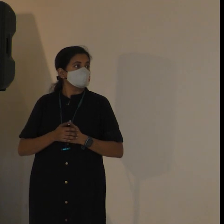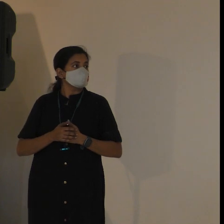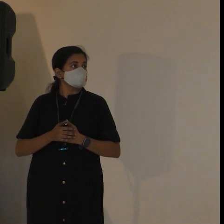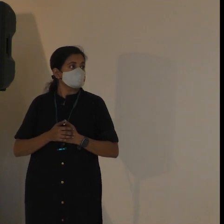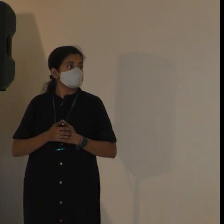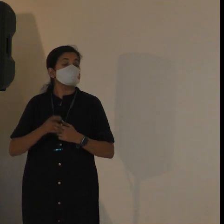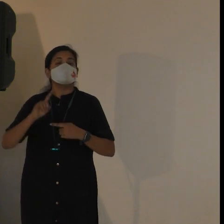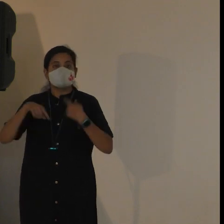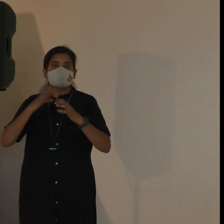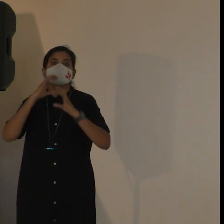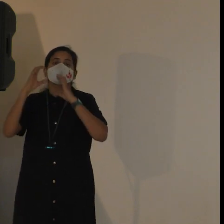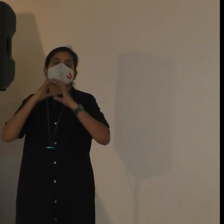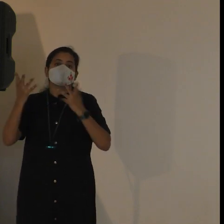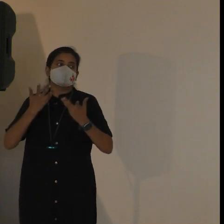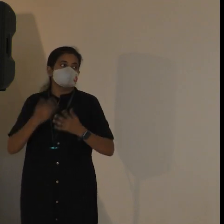the next conversation.